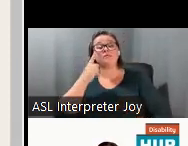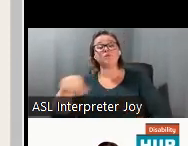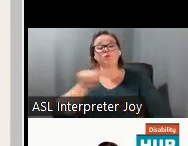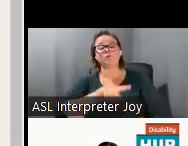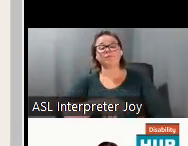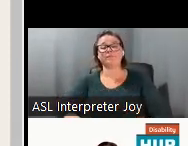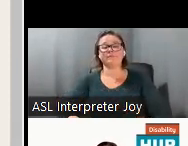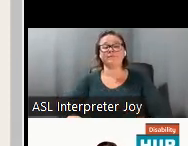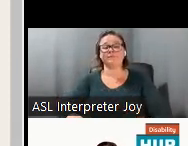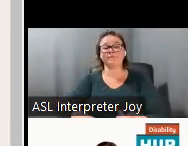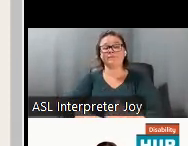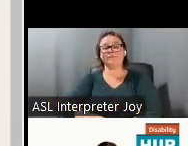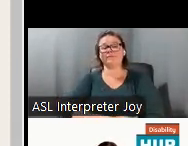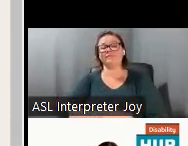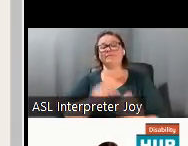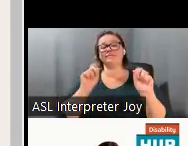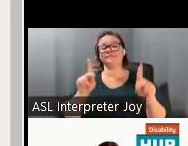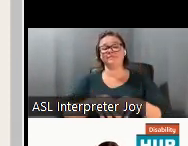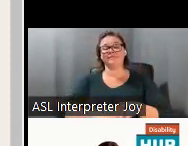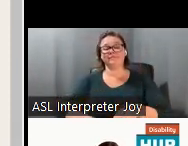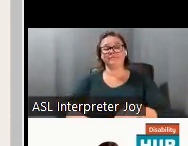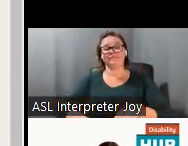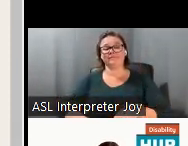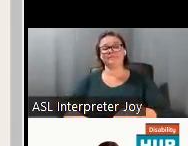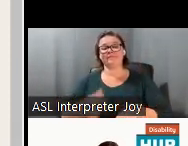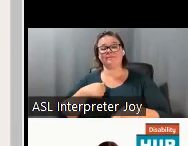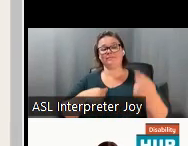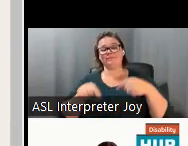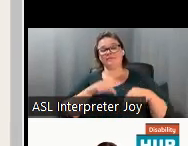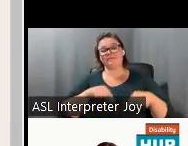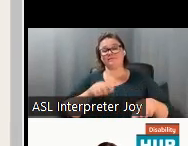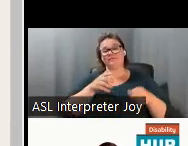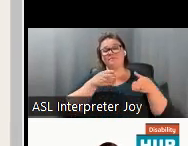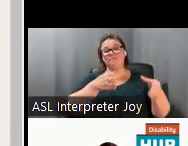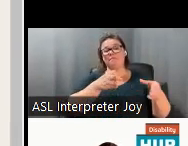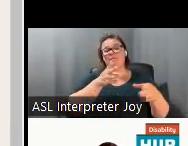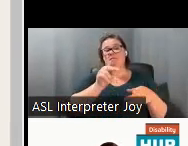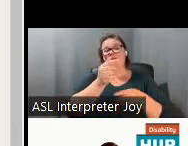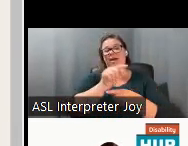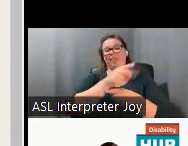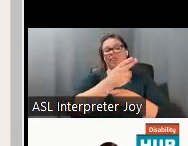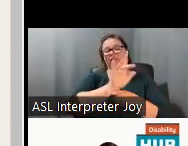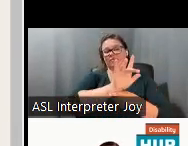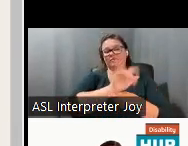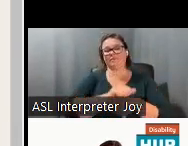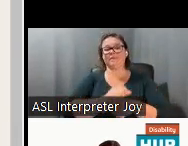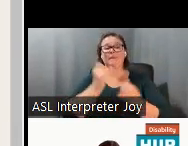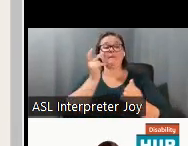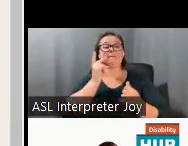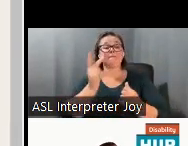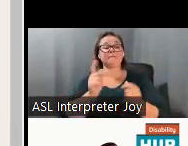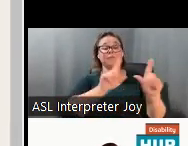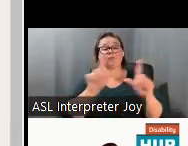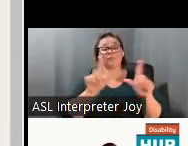Okay, I'm going to go back to this path tab. And now we see those tile of all 8